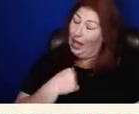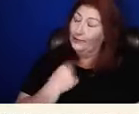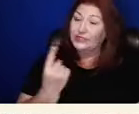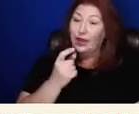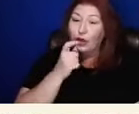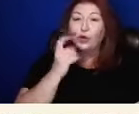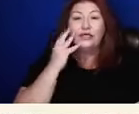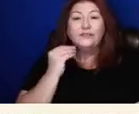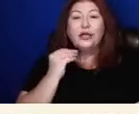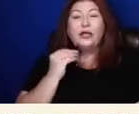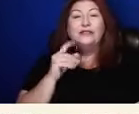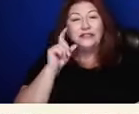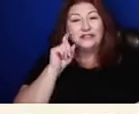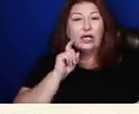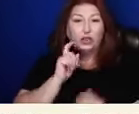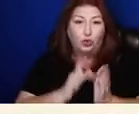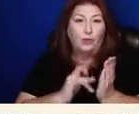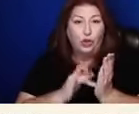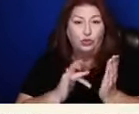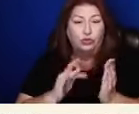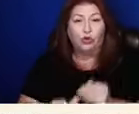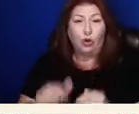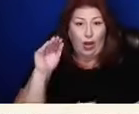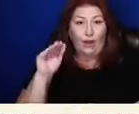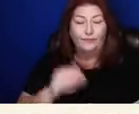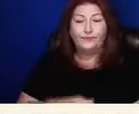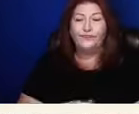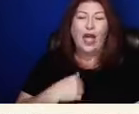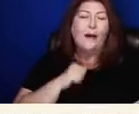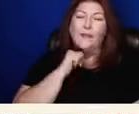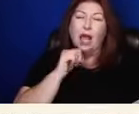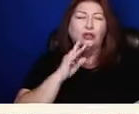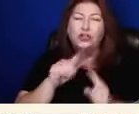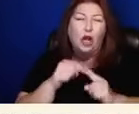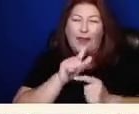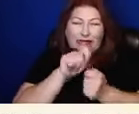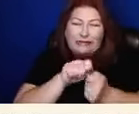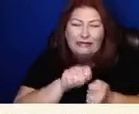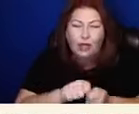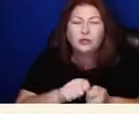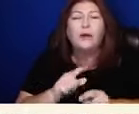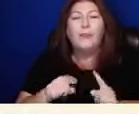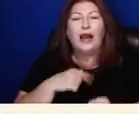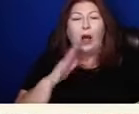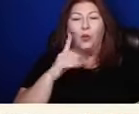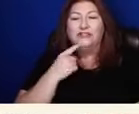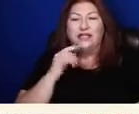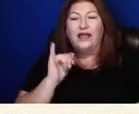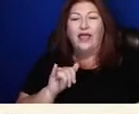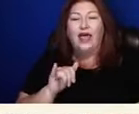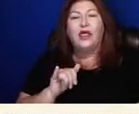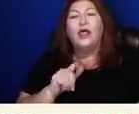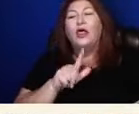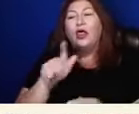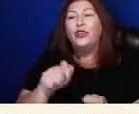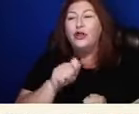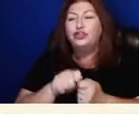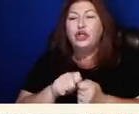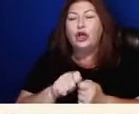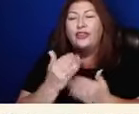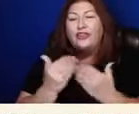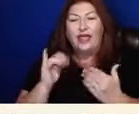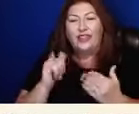experienced sexual abuse growing up. And I'm not going to talk about details, but I will say that there was a certain thing that